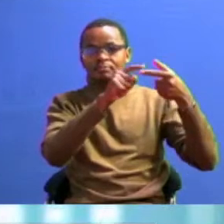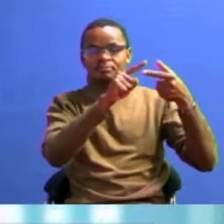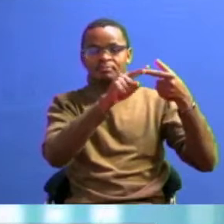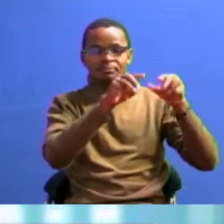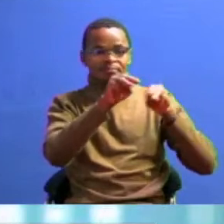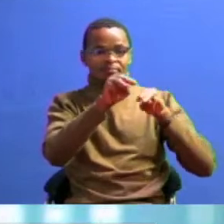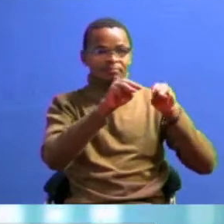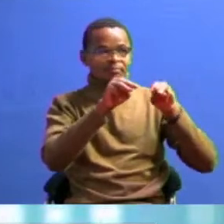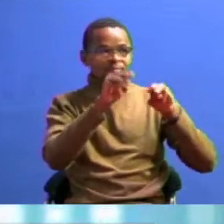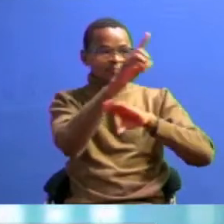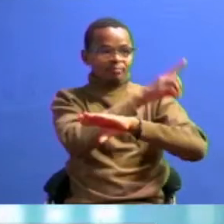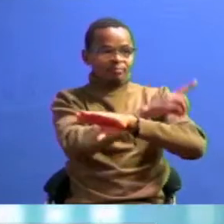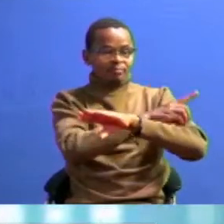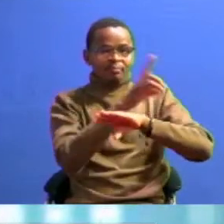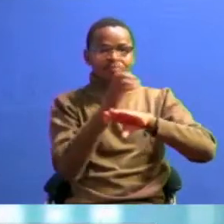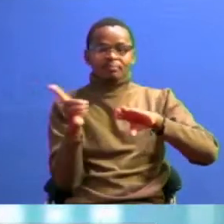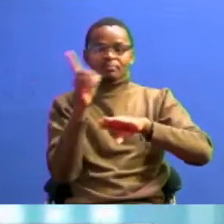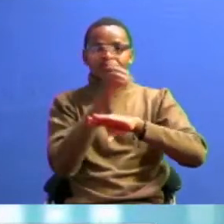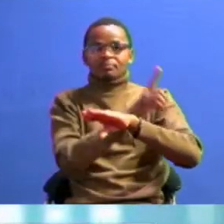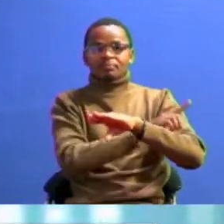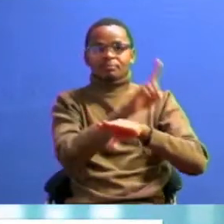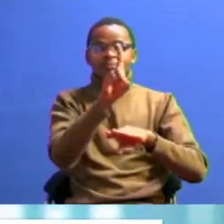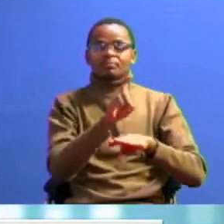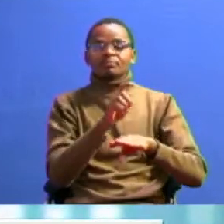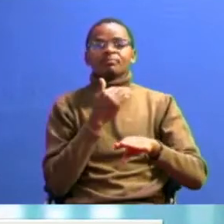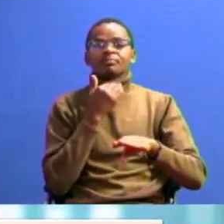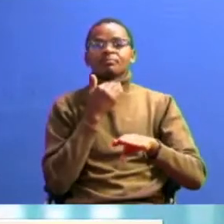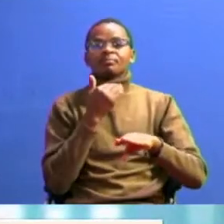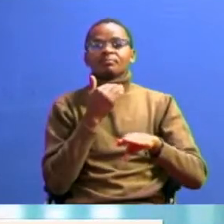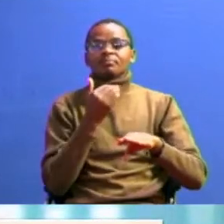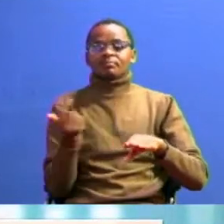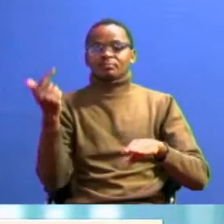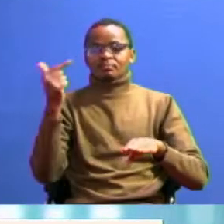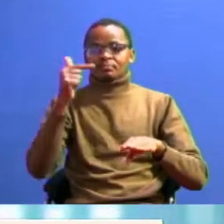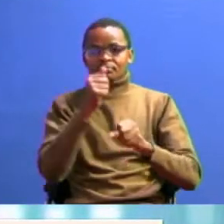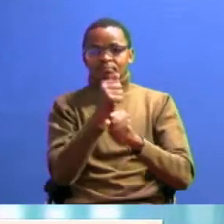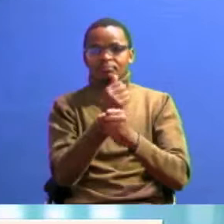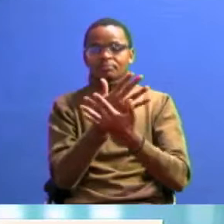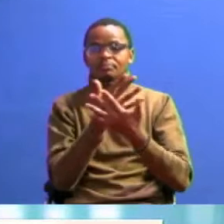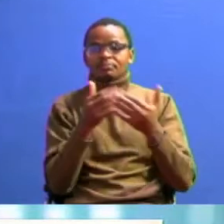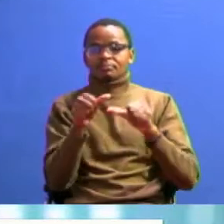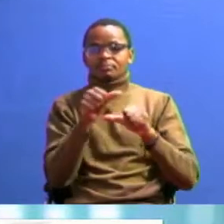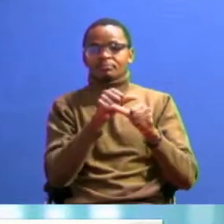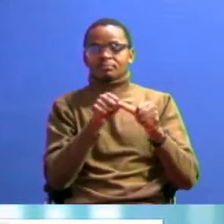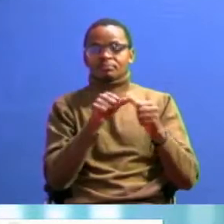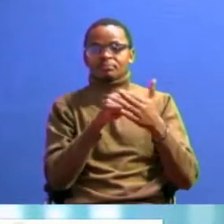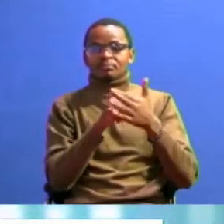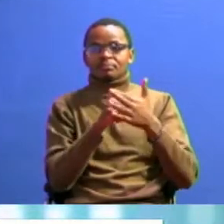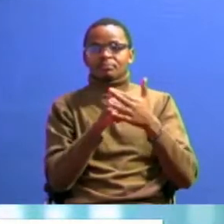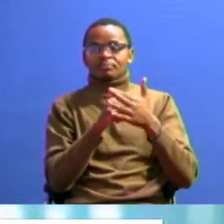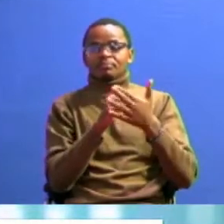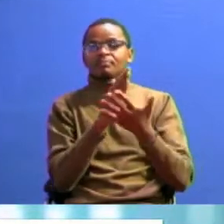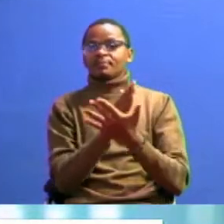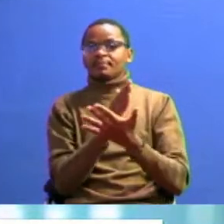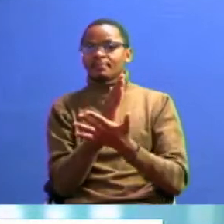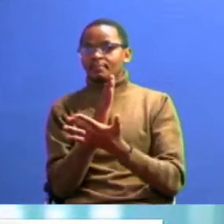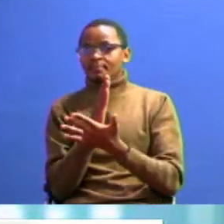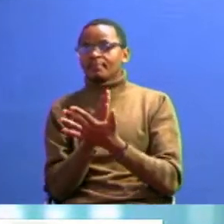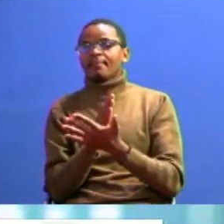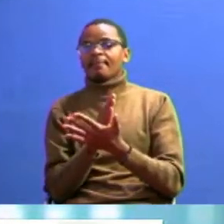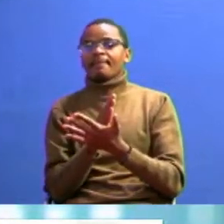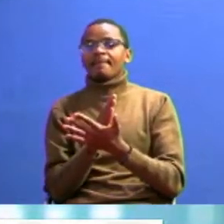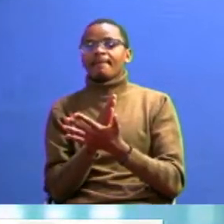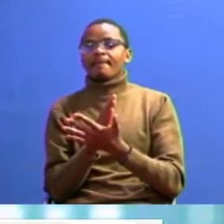manage day-to-day occurrences, and therefore we need to step in and do something about it. So that's in really